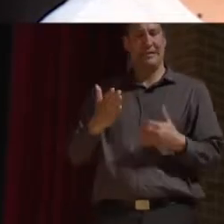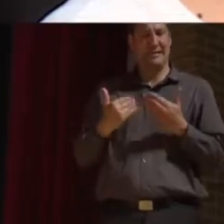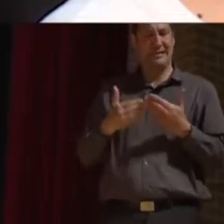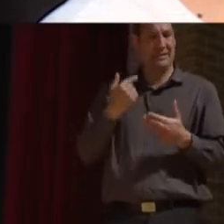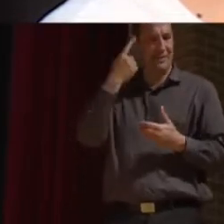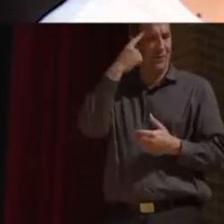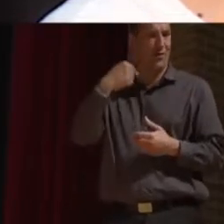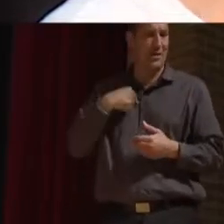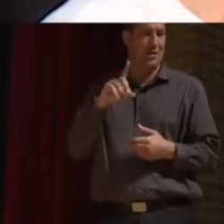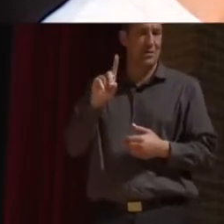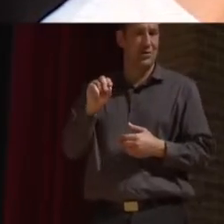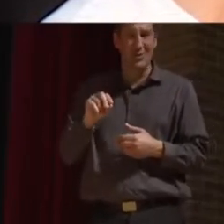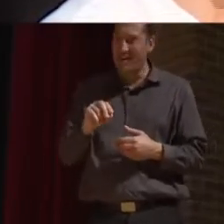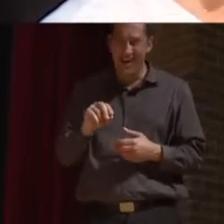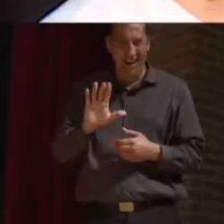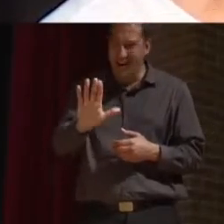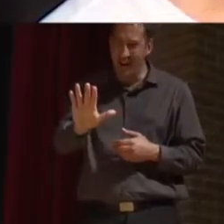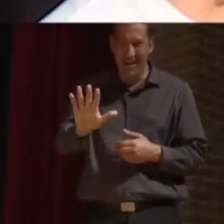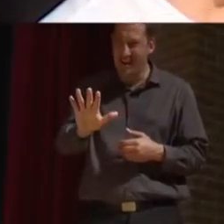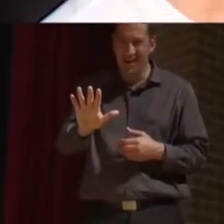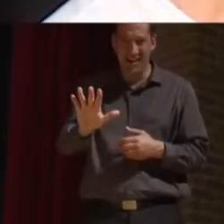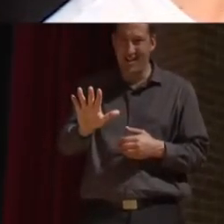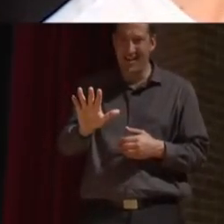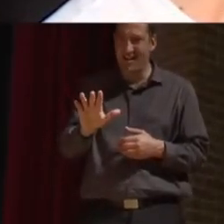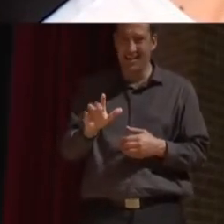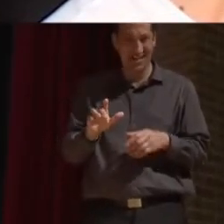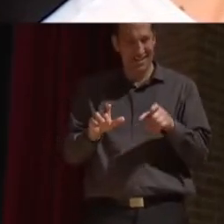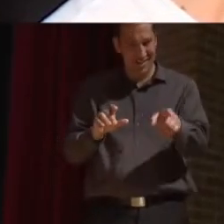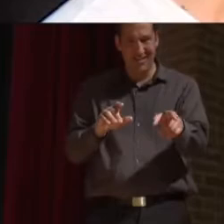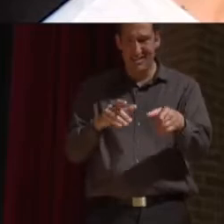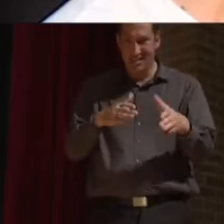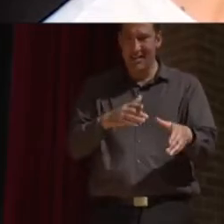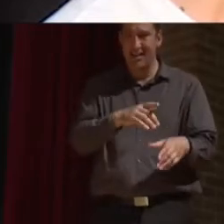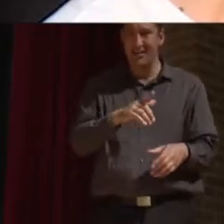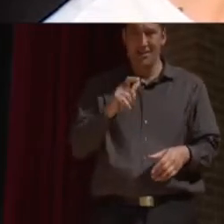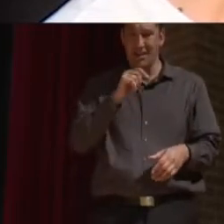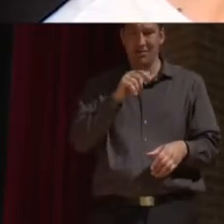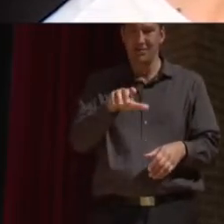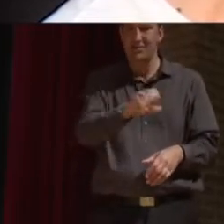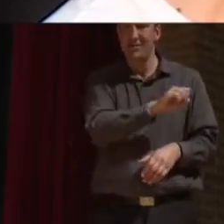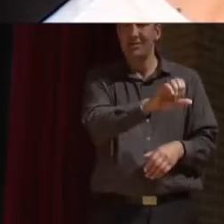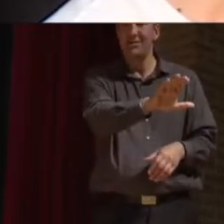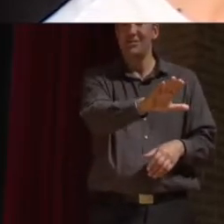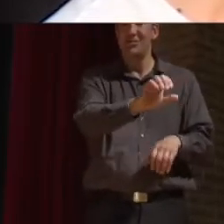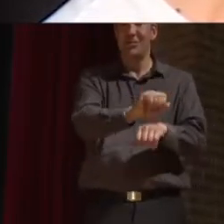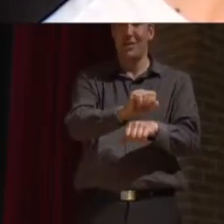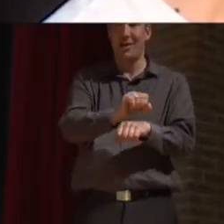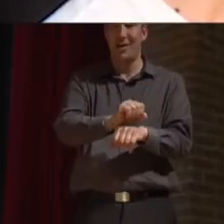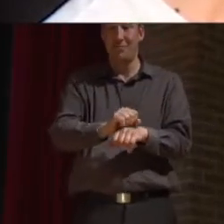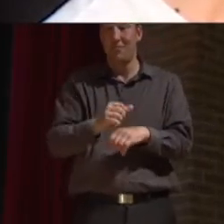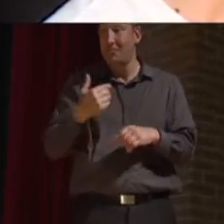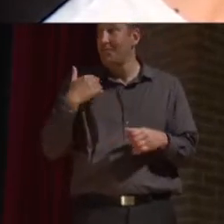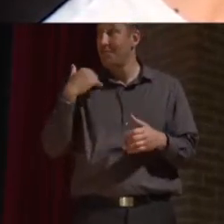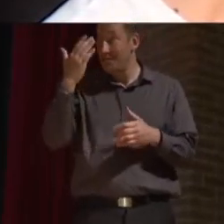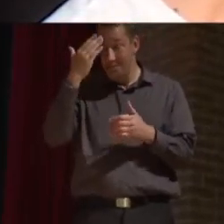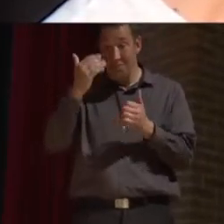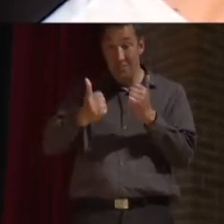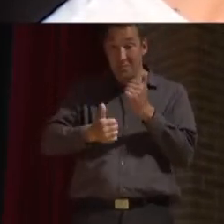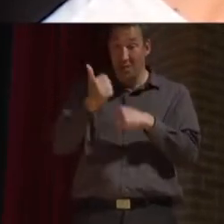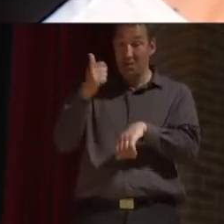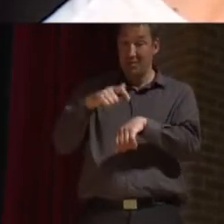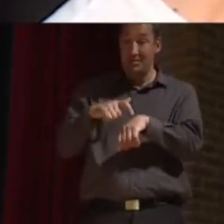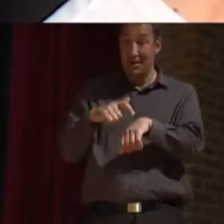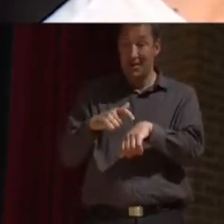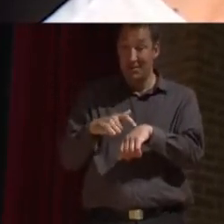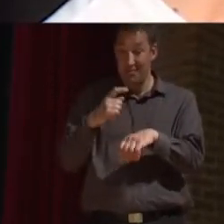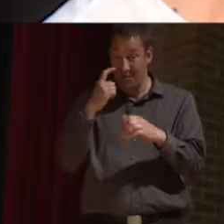it's not easier for you to do it, but that's the choice that, I don't know if it's 9 times out of 10 or 8 times out of 10, but more often than not,